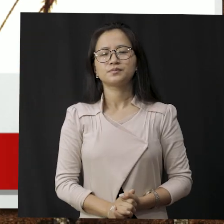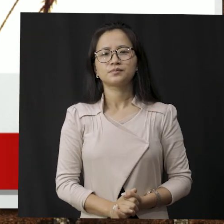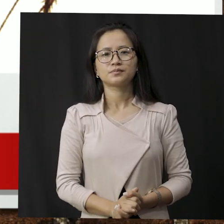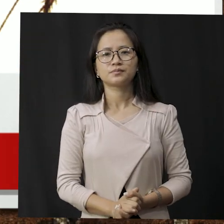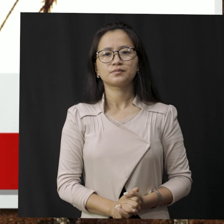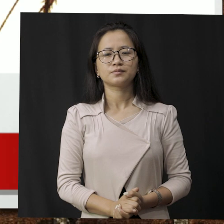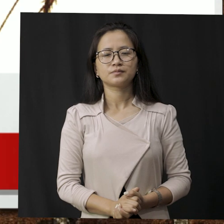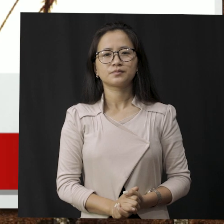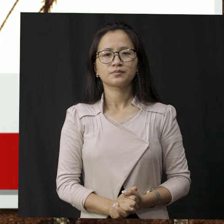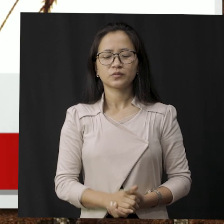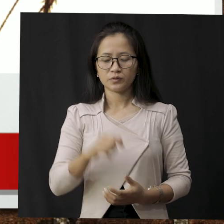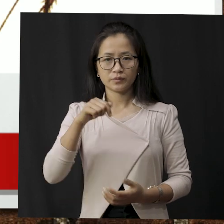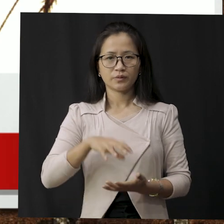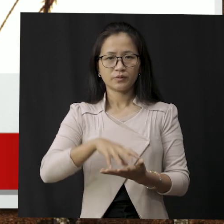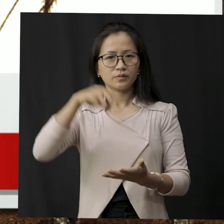from here we have learned